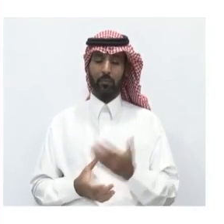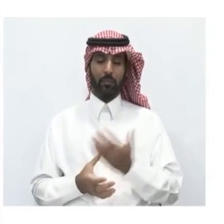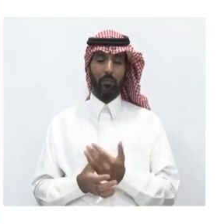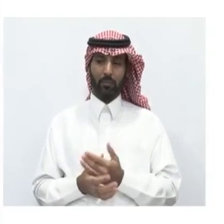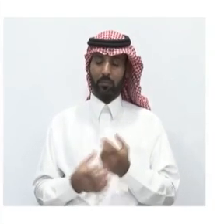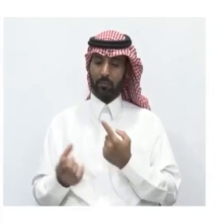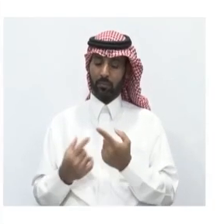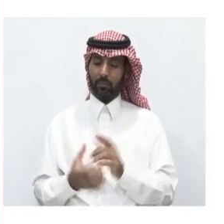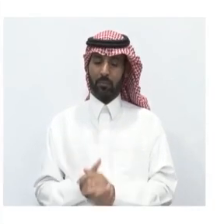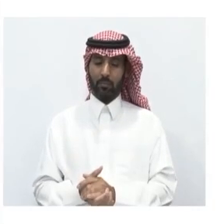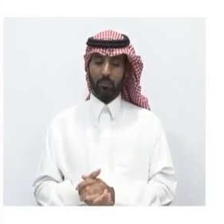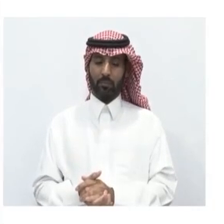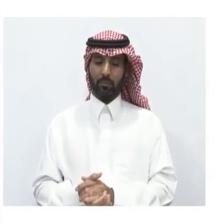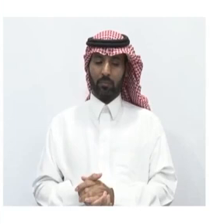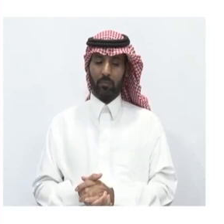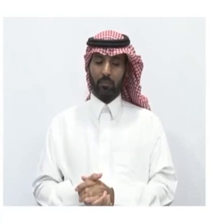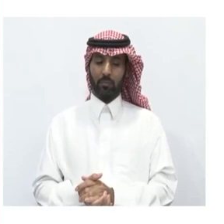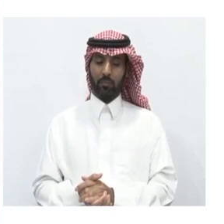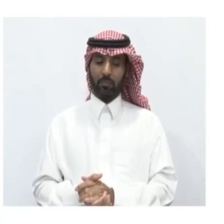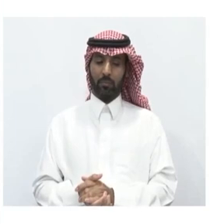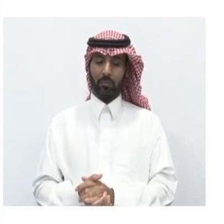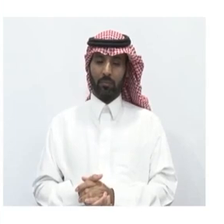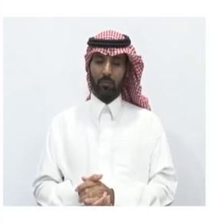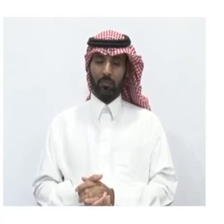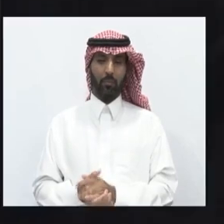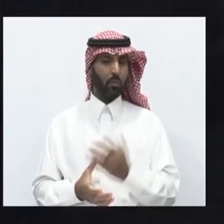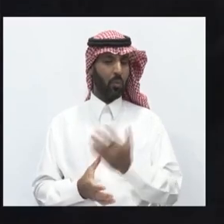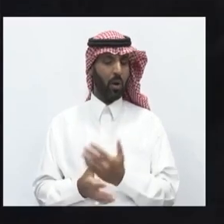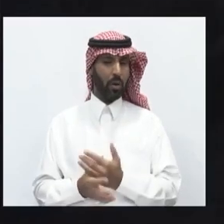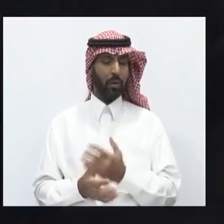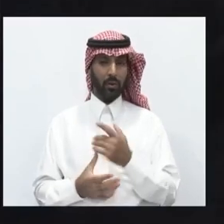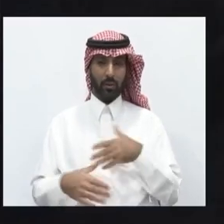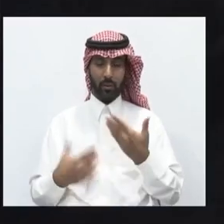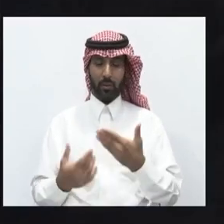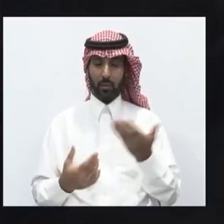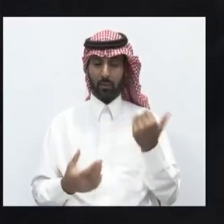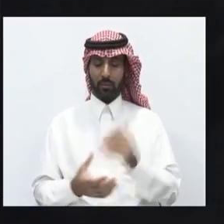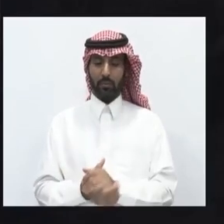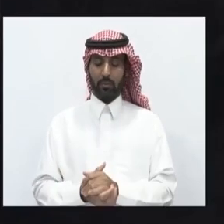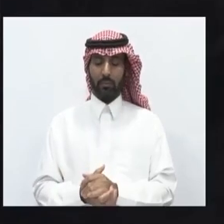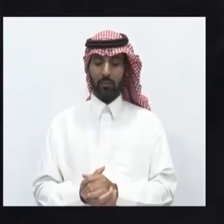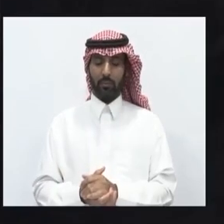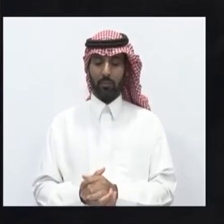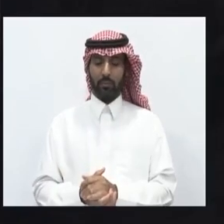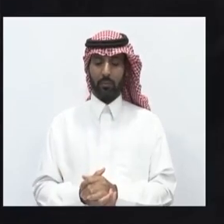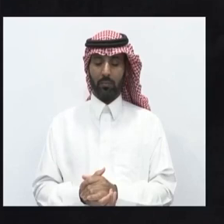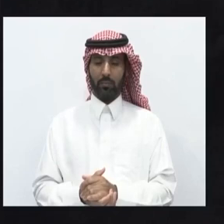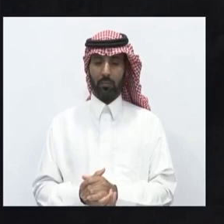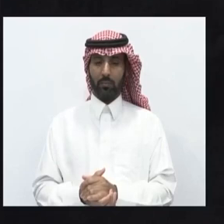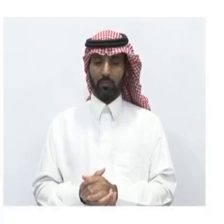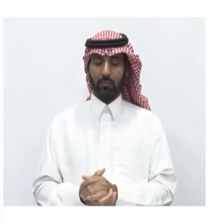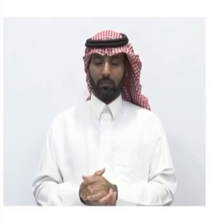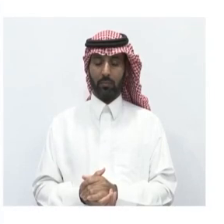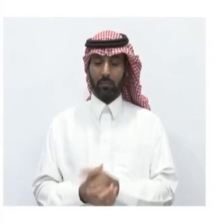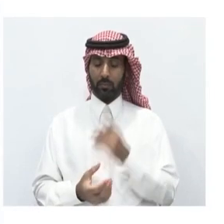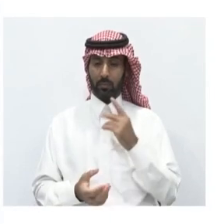he say awesome? What was he happy about? Very good. He's happy that